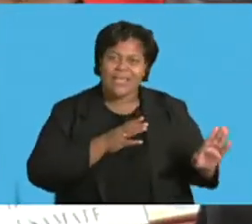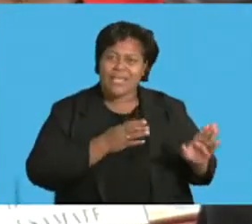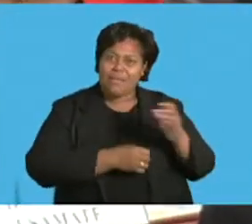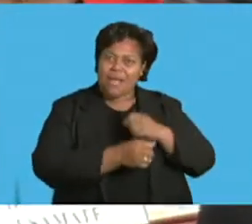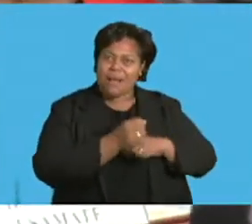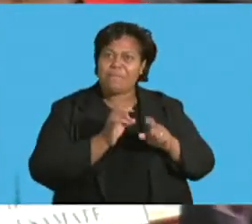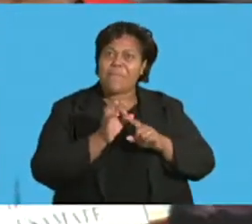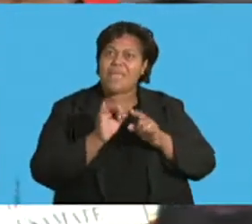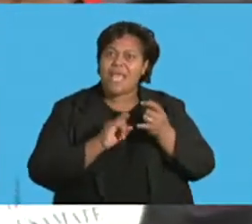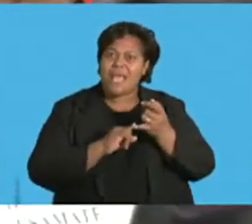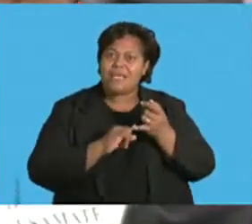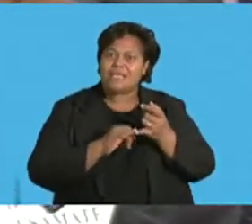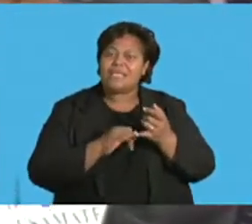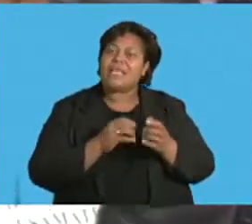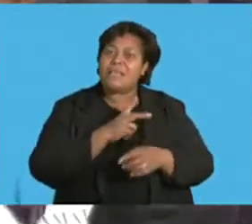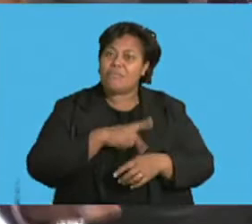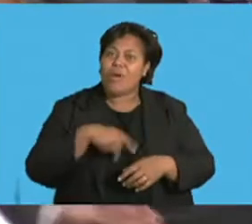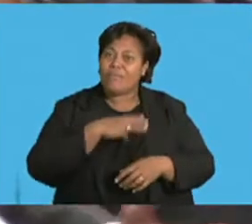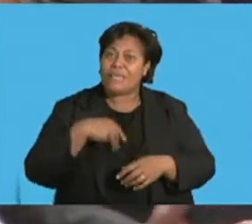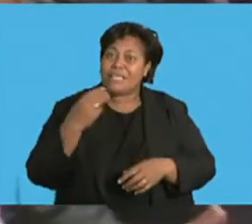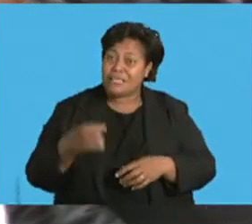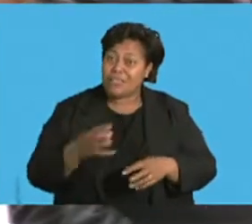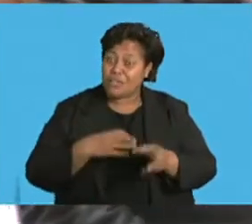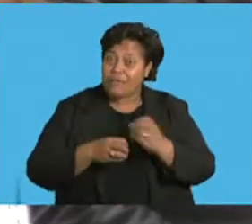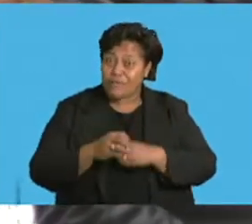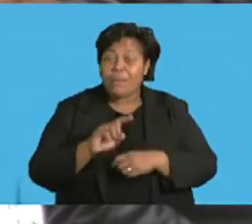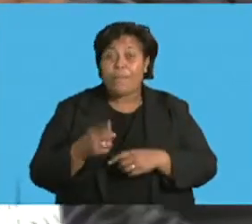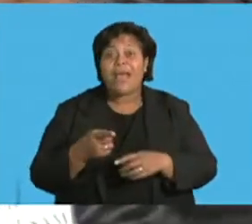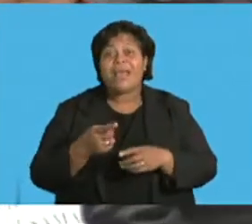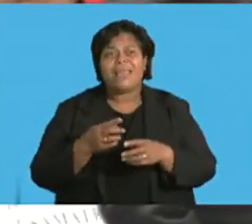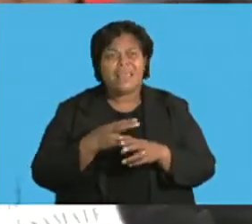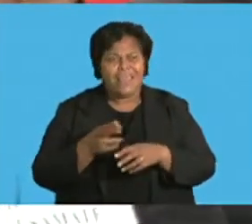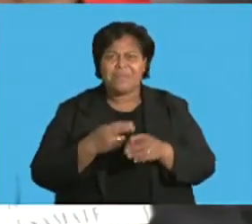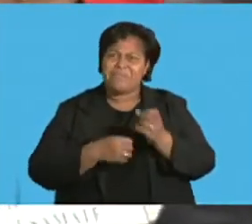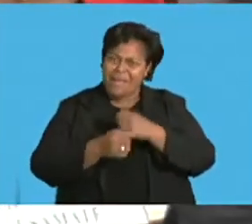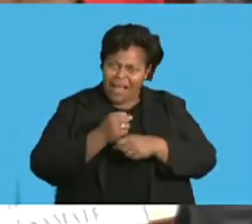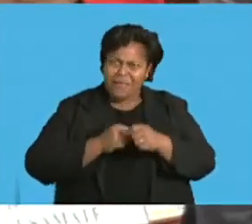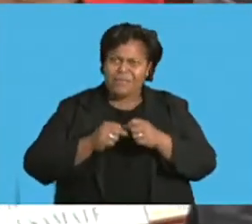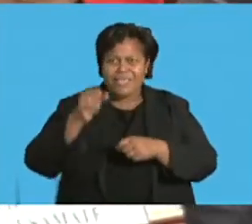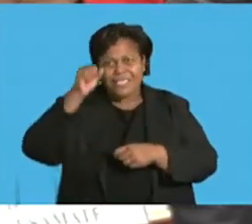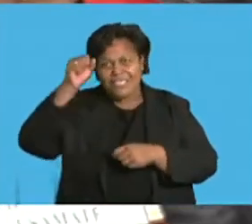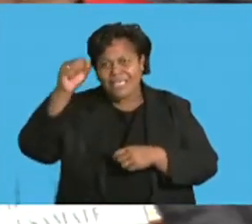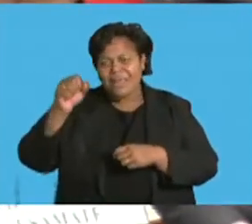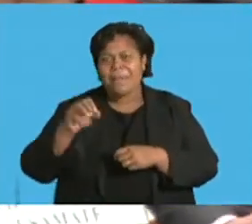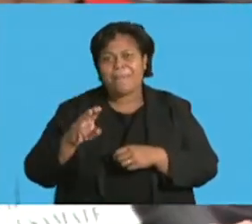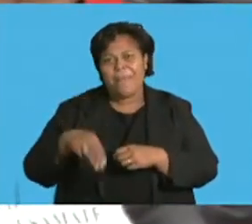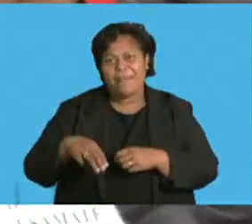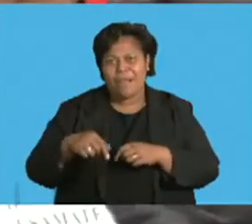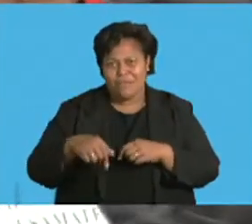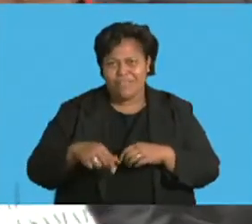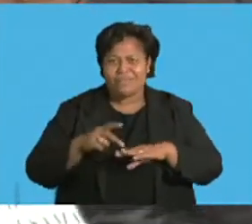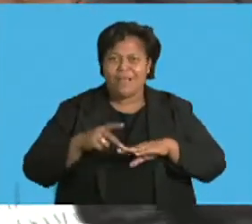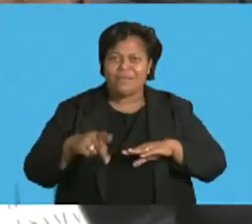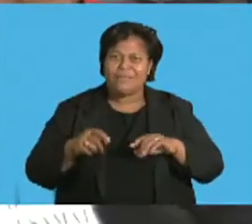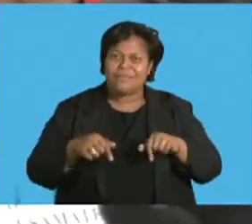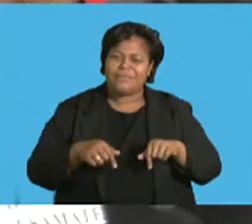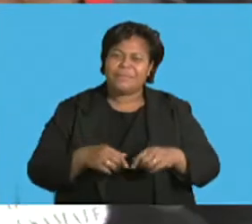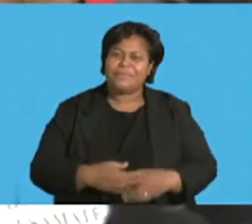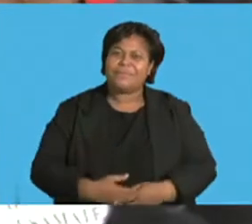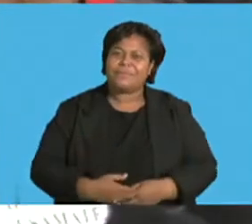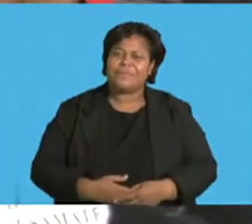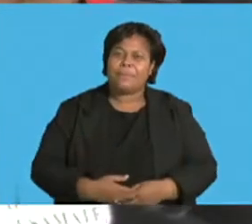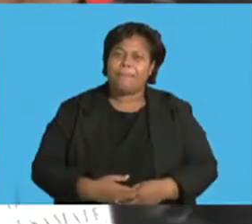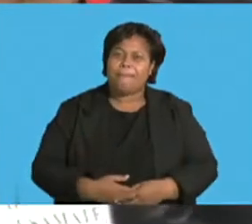Minister's office, and then, of course, he became a senior member of the Cabinet of the Fiji First Government post-2014.